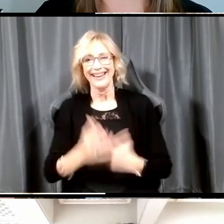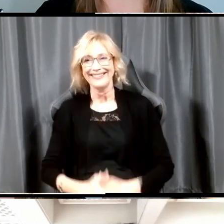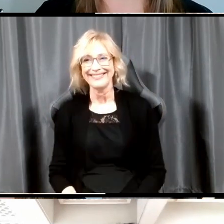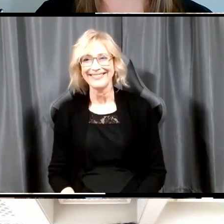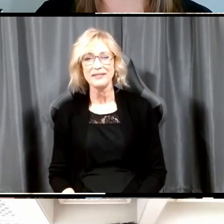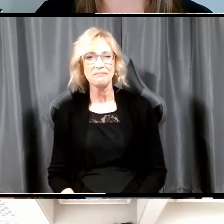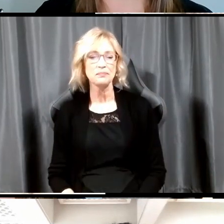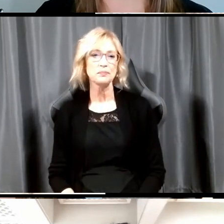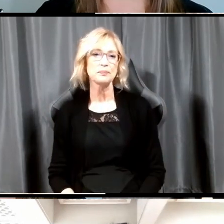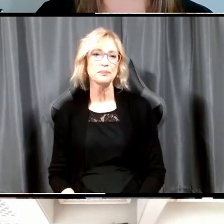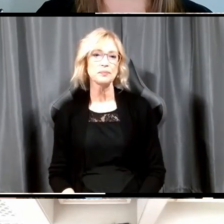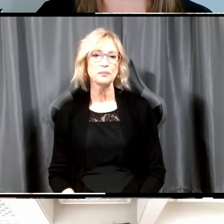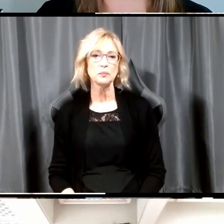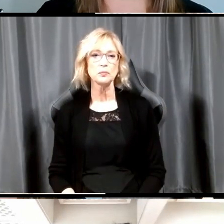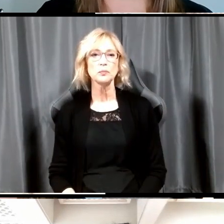slide, please.